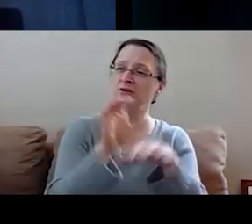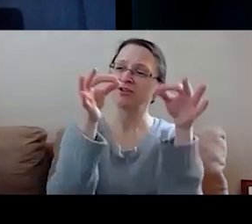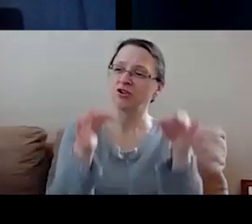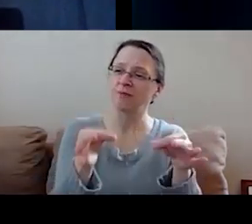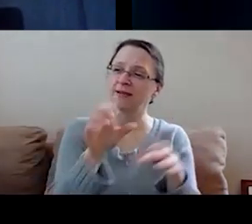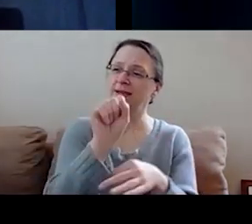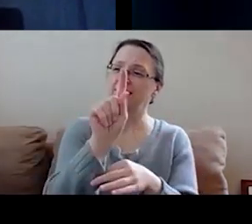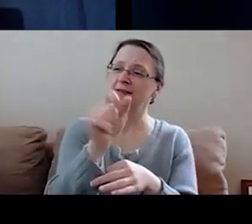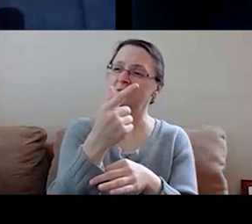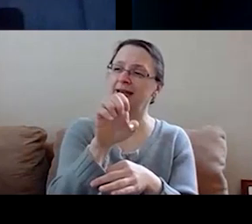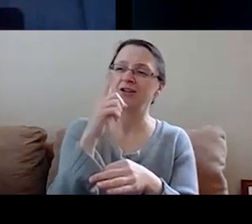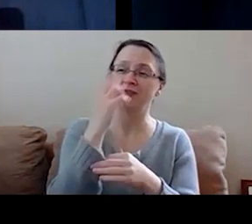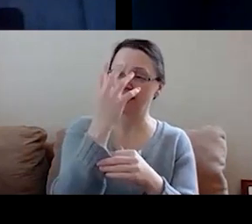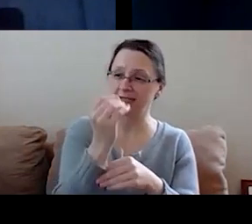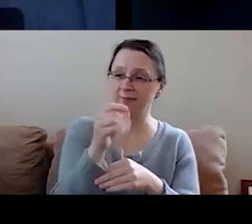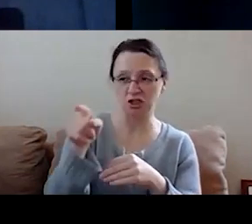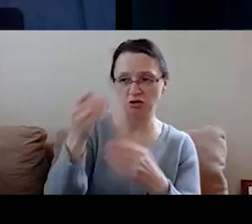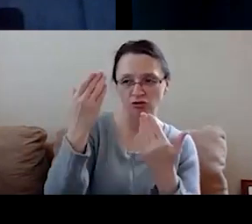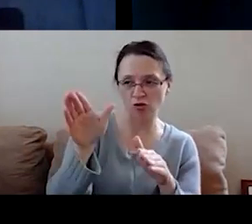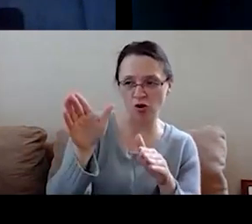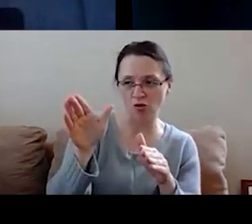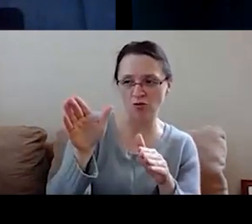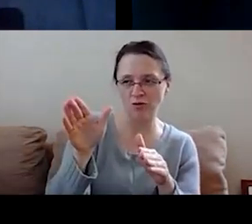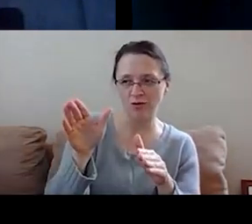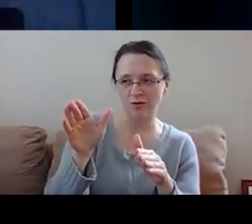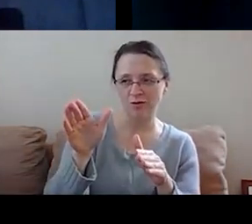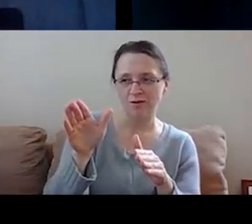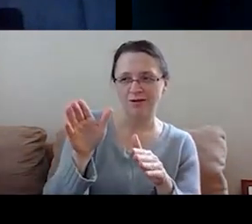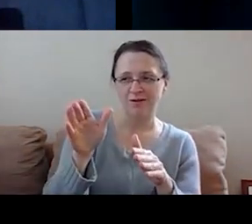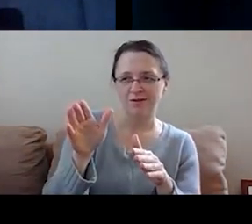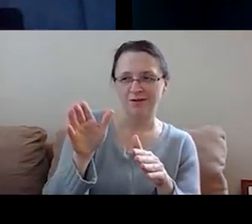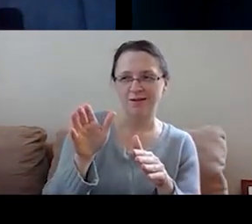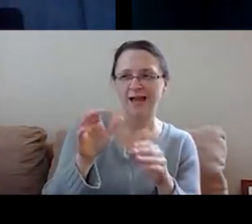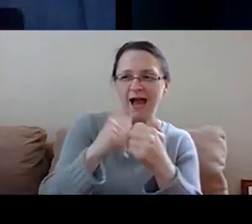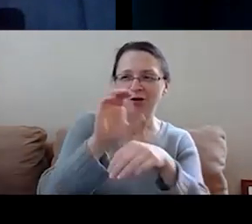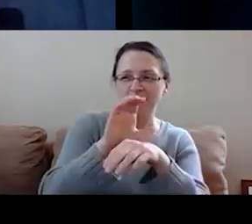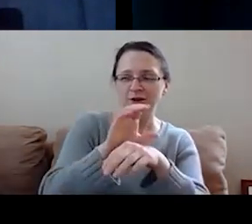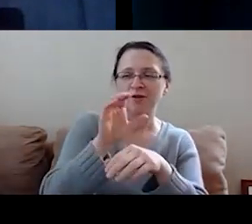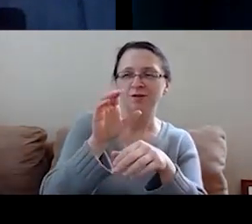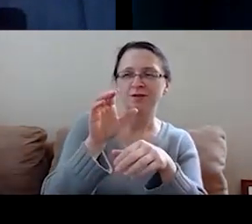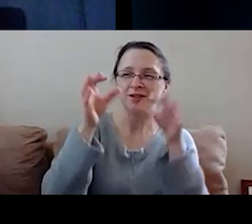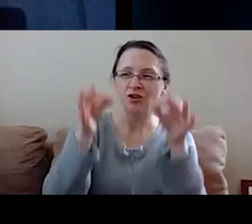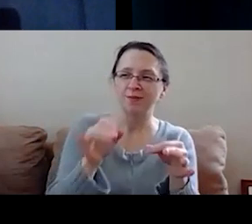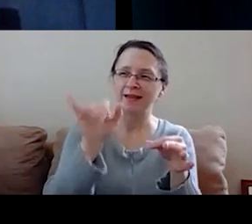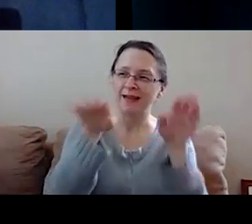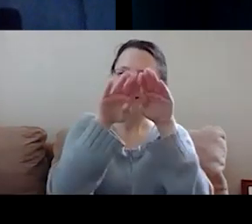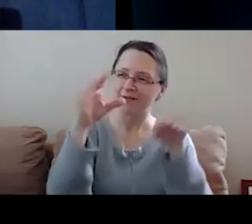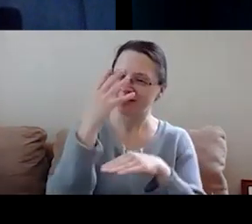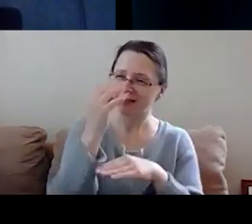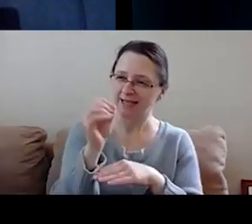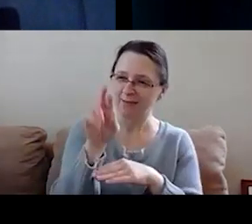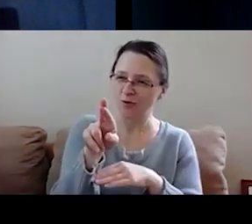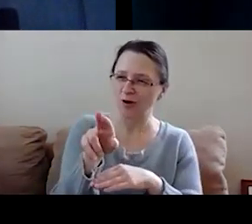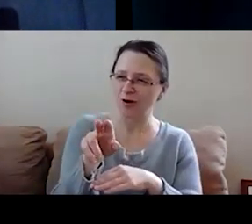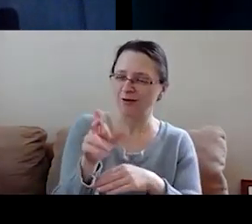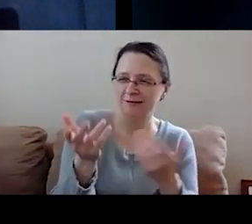of sleep and you don't know which relative inputs it's using to determine the stage, nor do you know its weighting of these